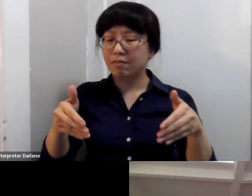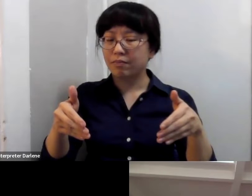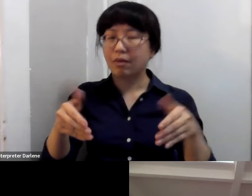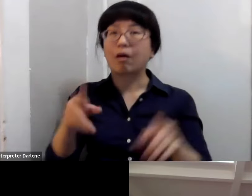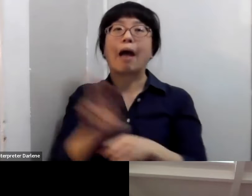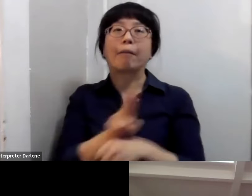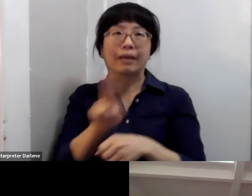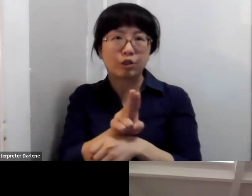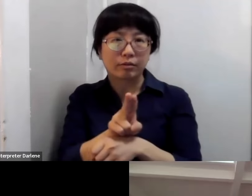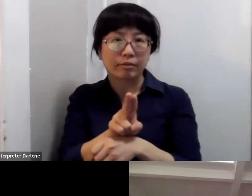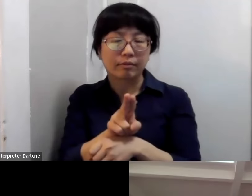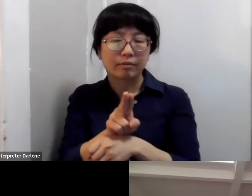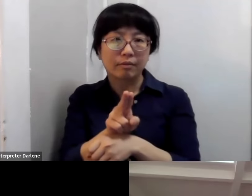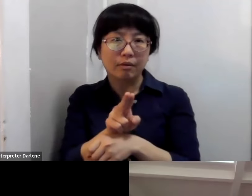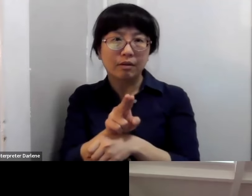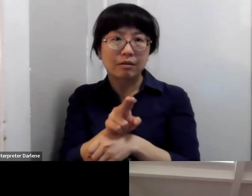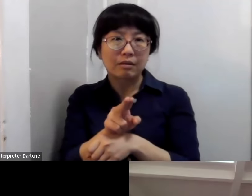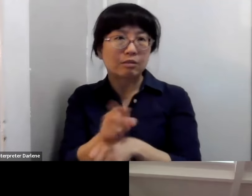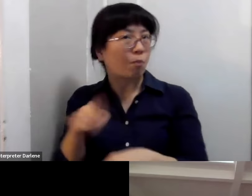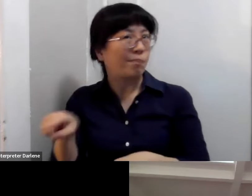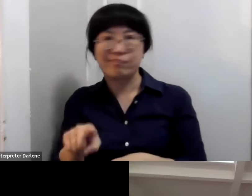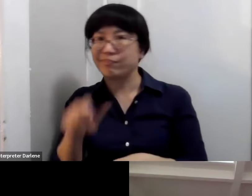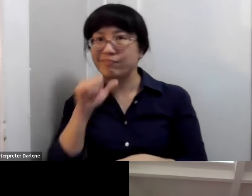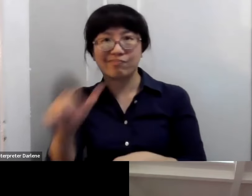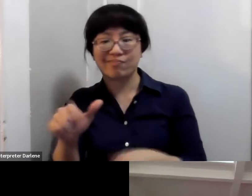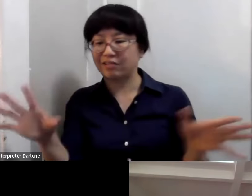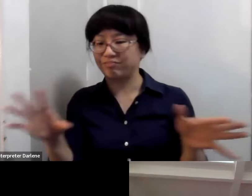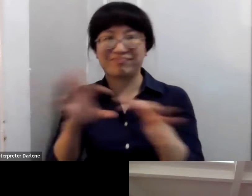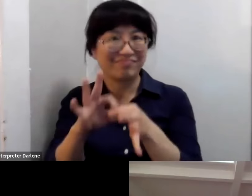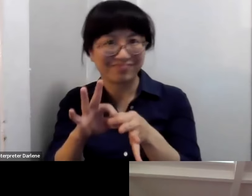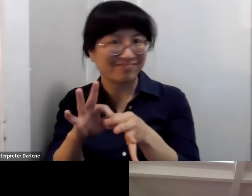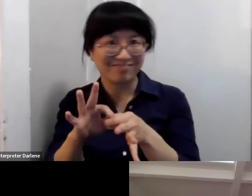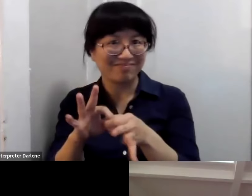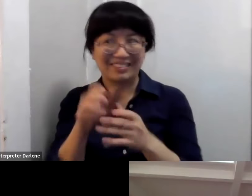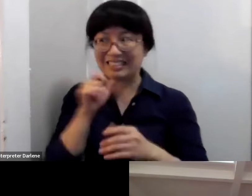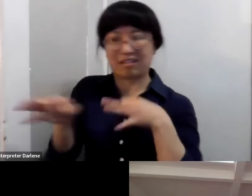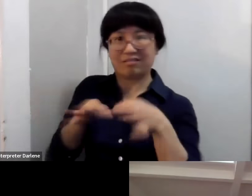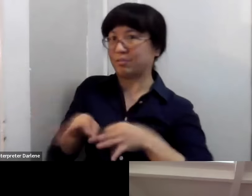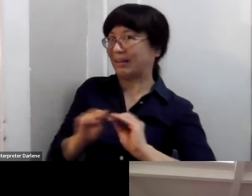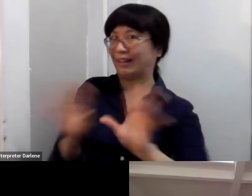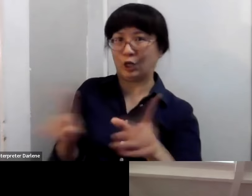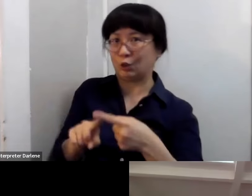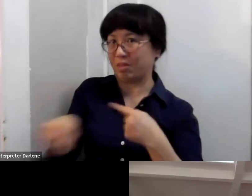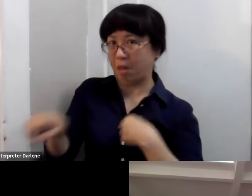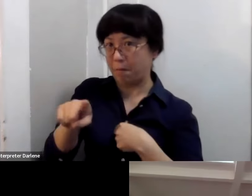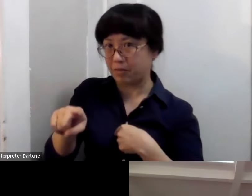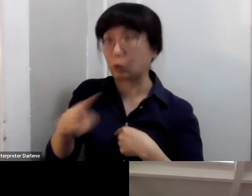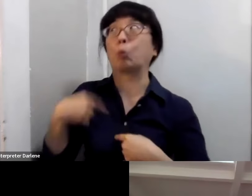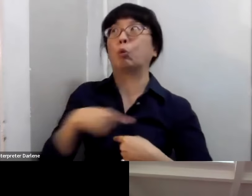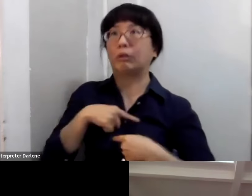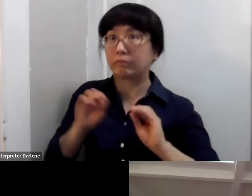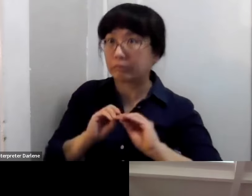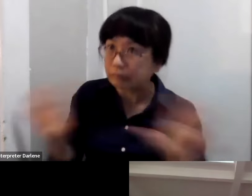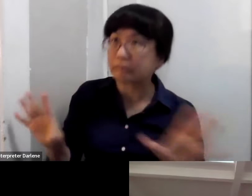application. So they aren't making that leap, and that leap isn't being made explicit to them. So we come in and we make that explicit. We put